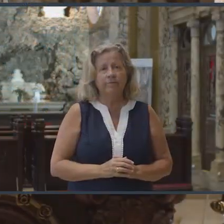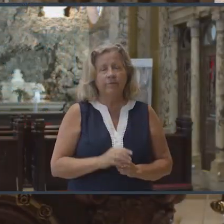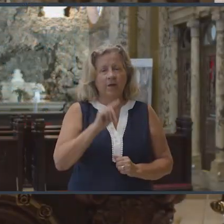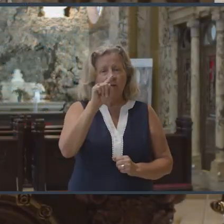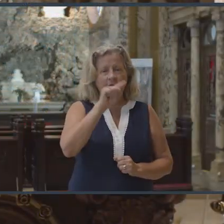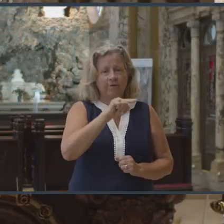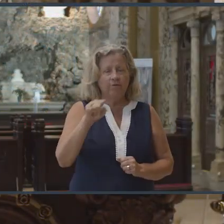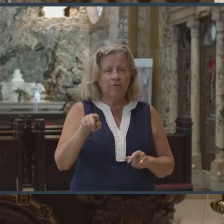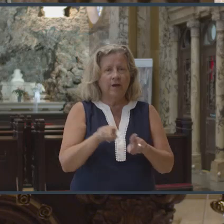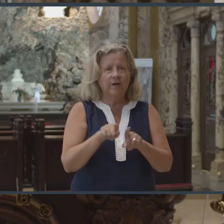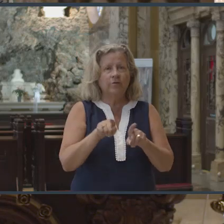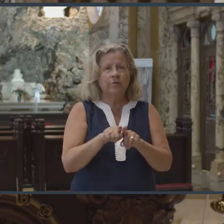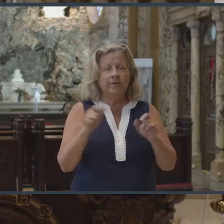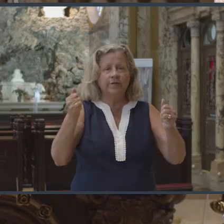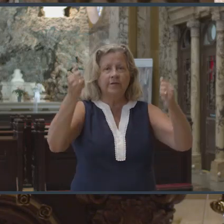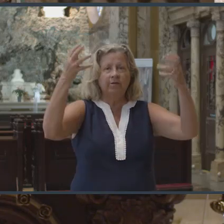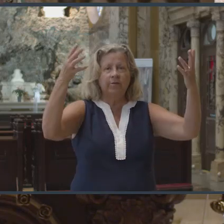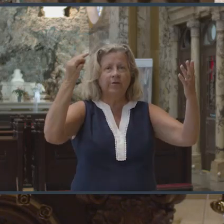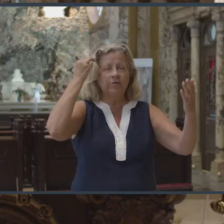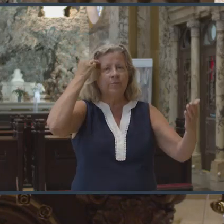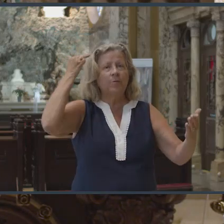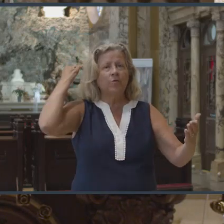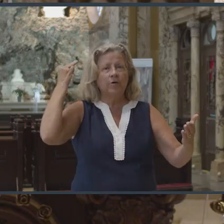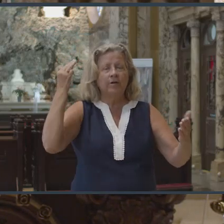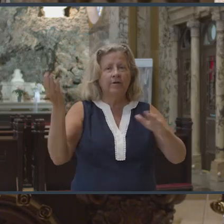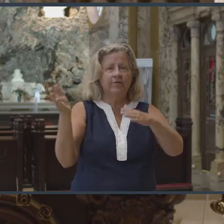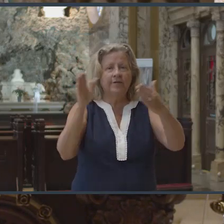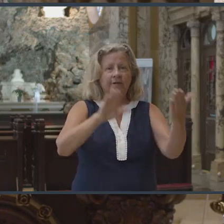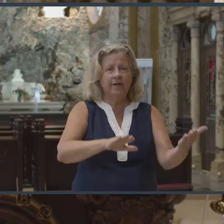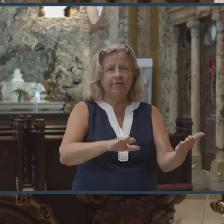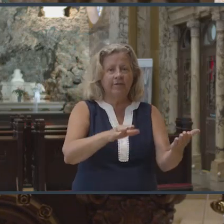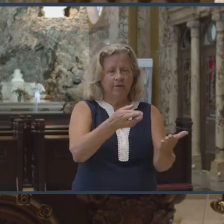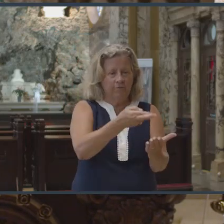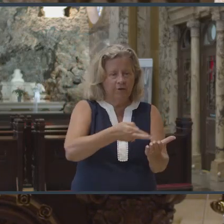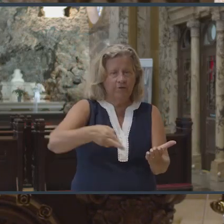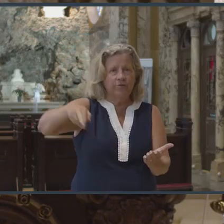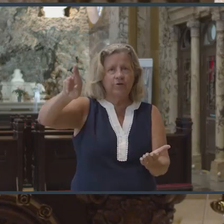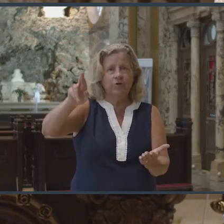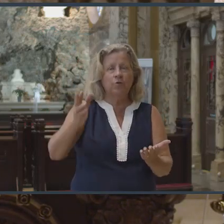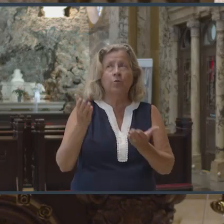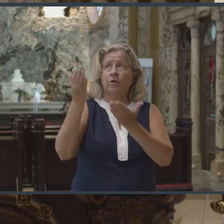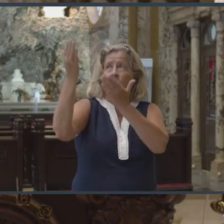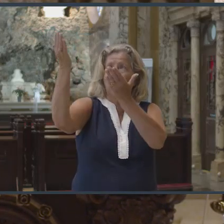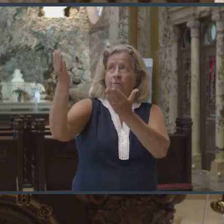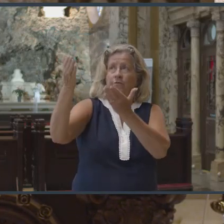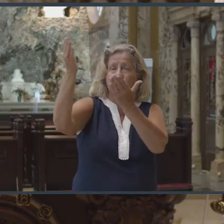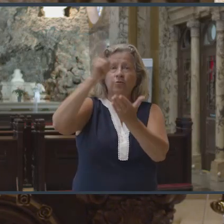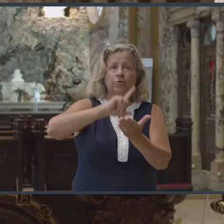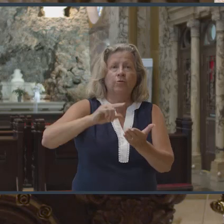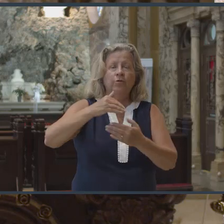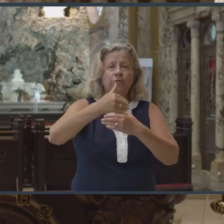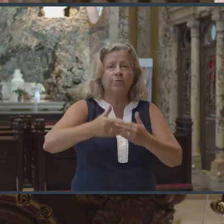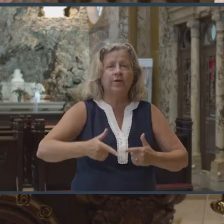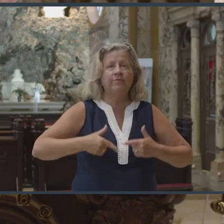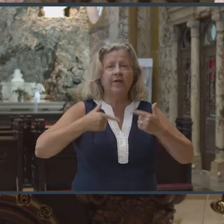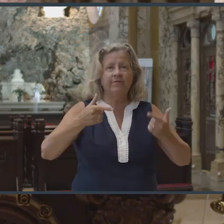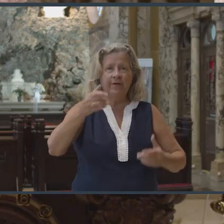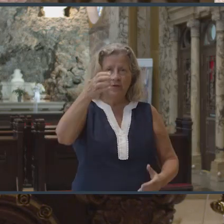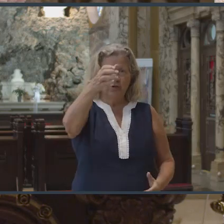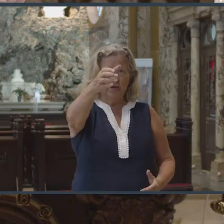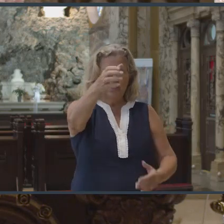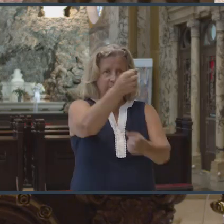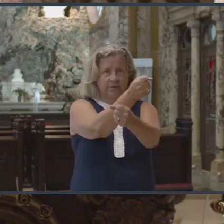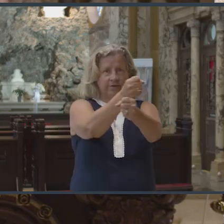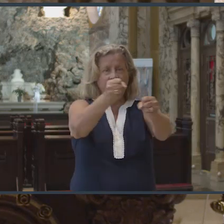Therefore, as we celebrate the memorial of his death and resurrection, we offer you, Lord, the bread of life and the chalice of